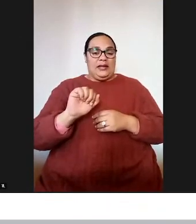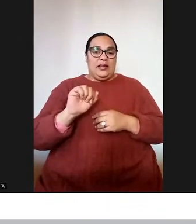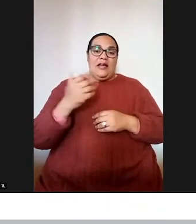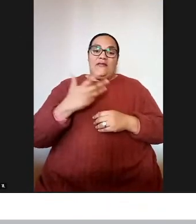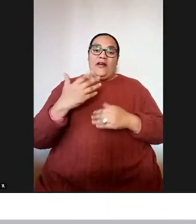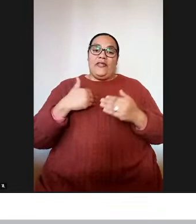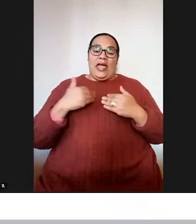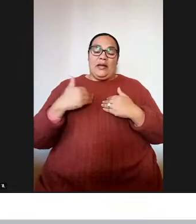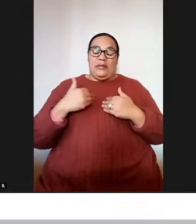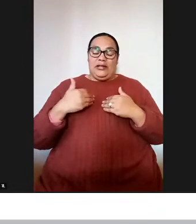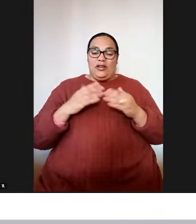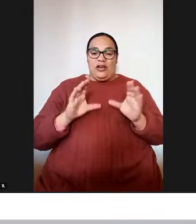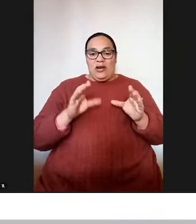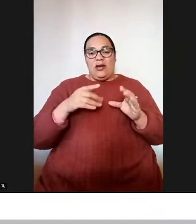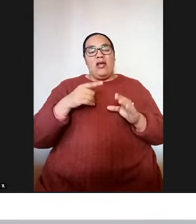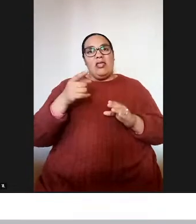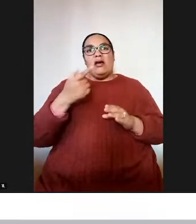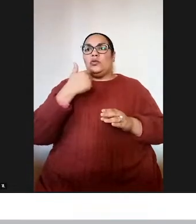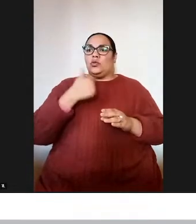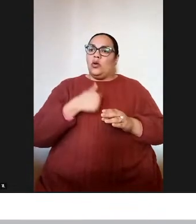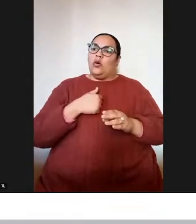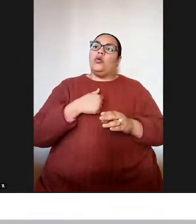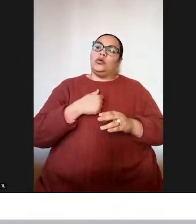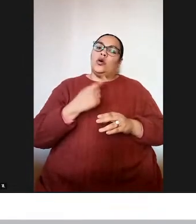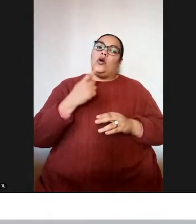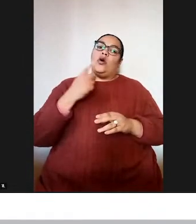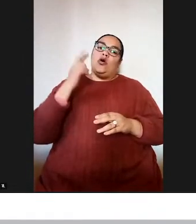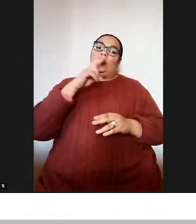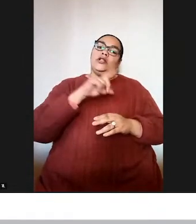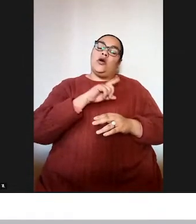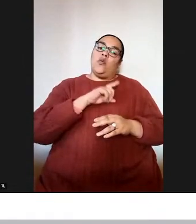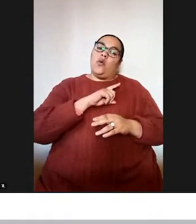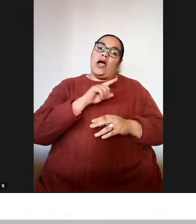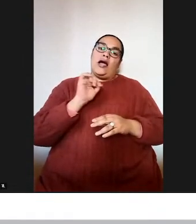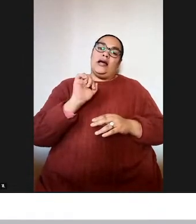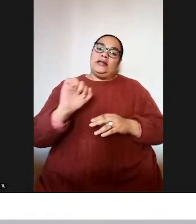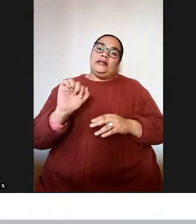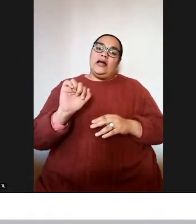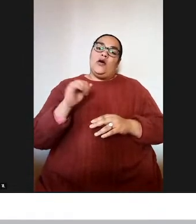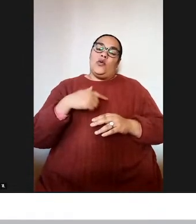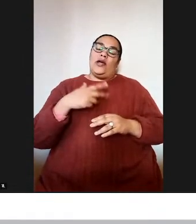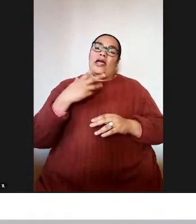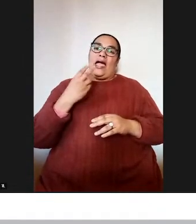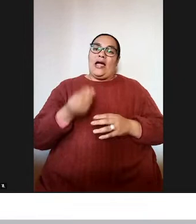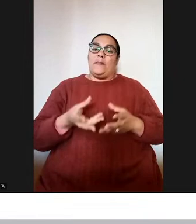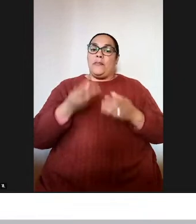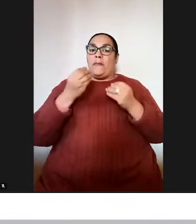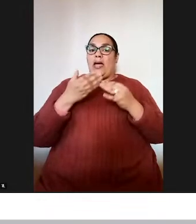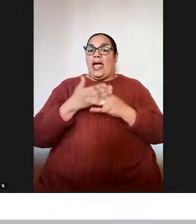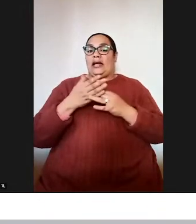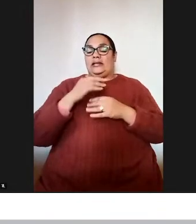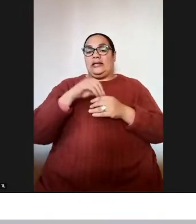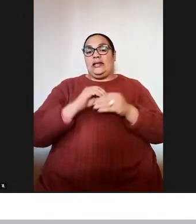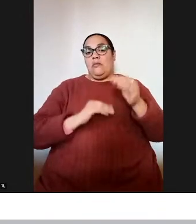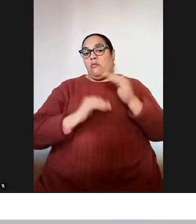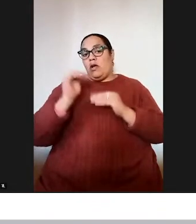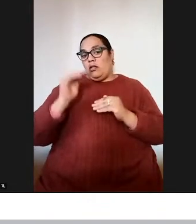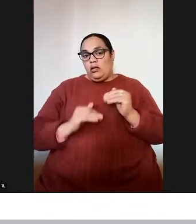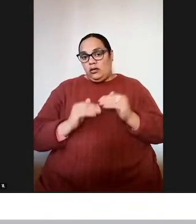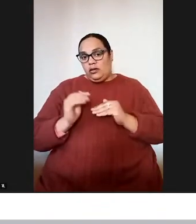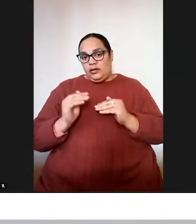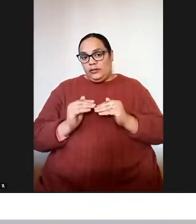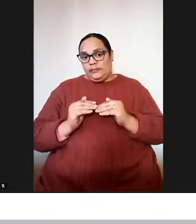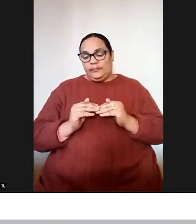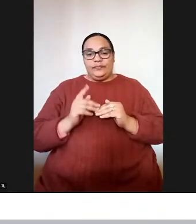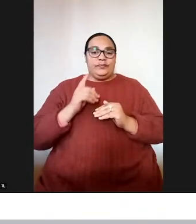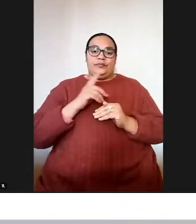administration, we were told one of the reasons why we got access inside the building, you don't